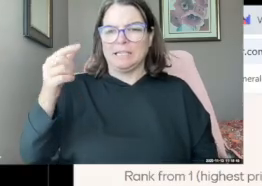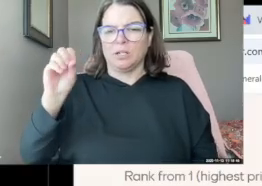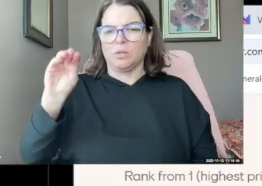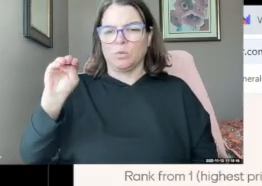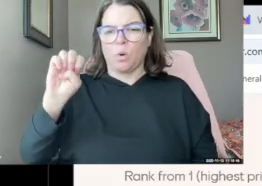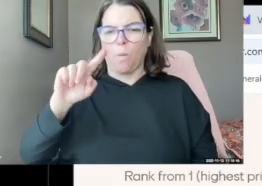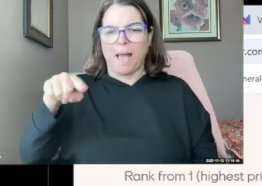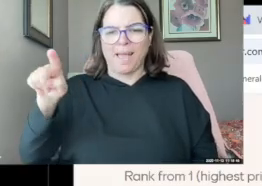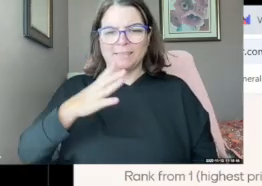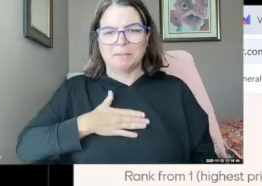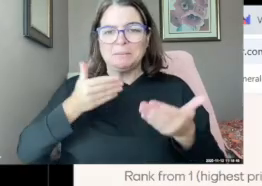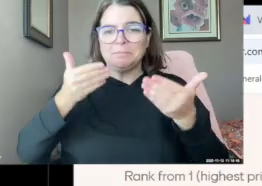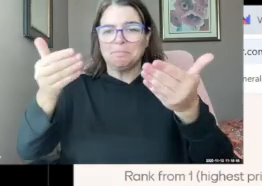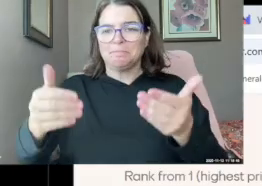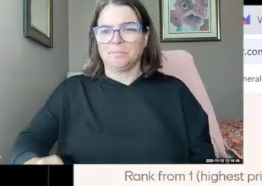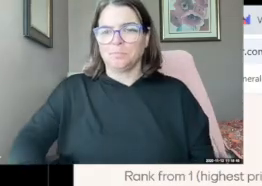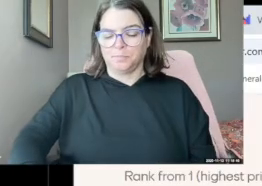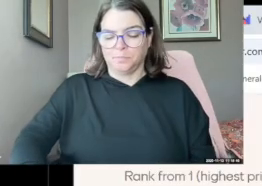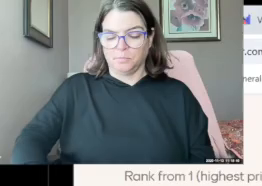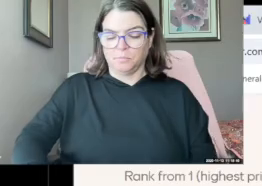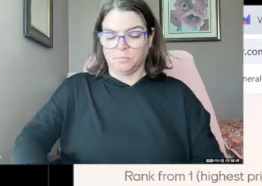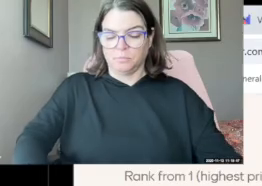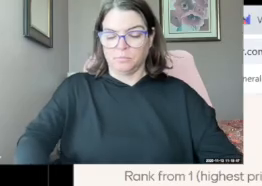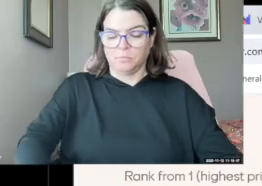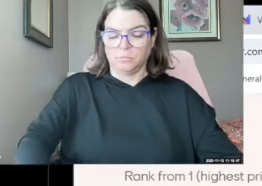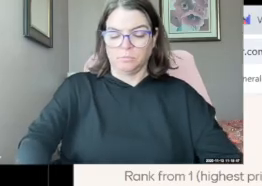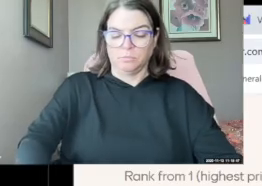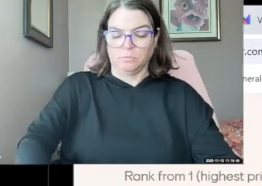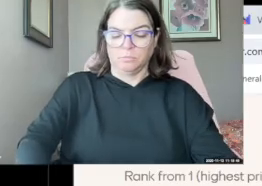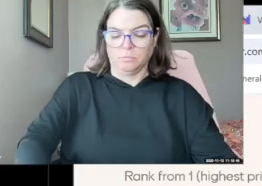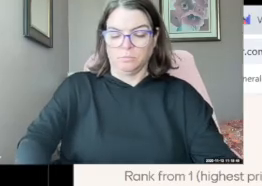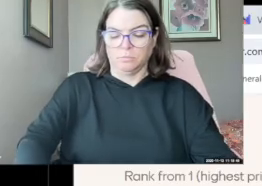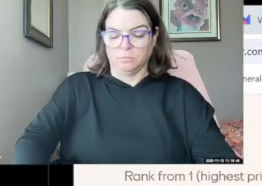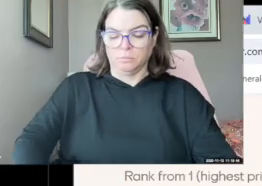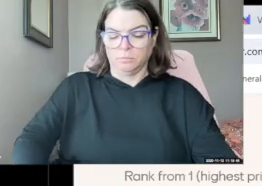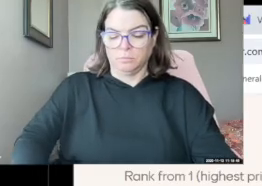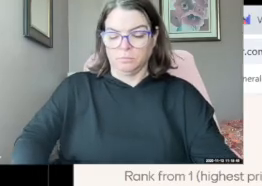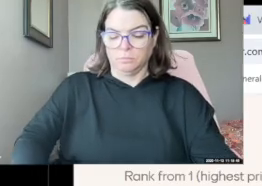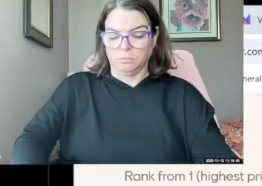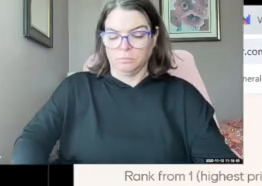First, Kristen Gomez. Kristen, please go ahead.